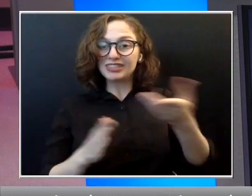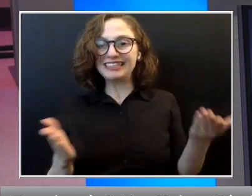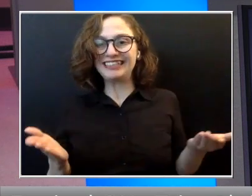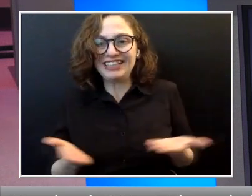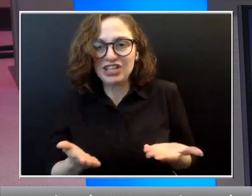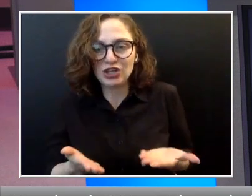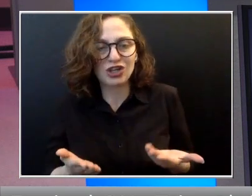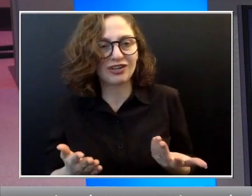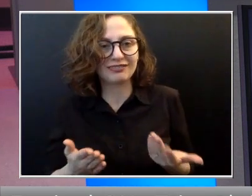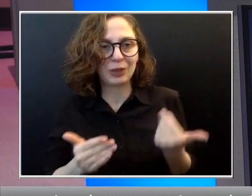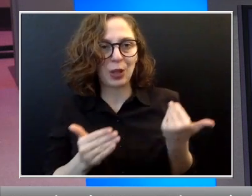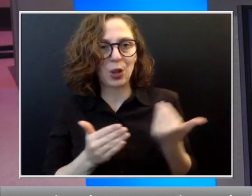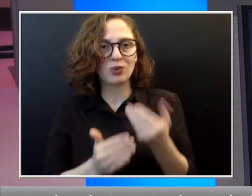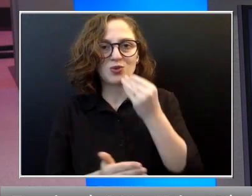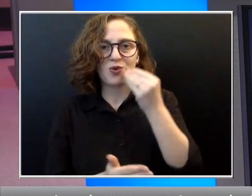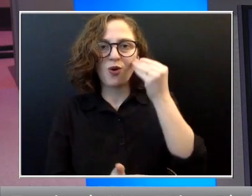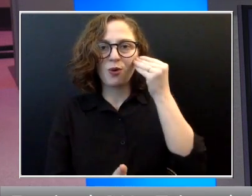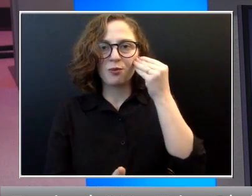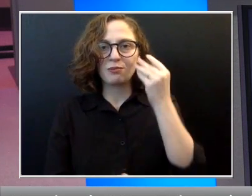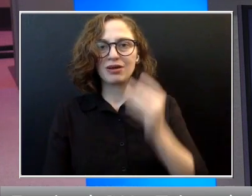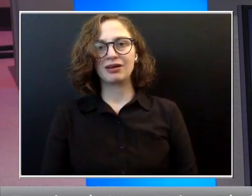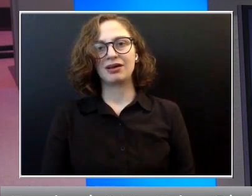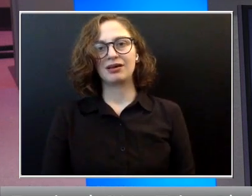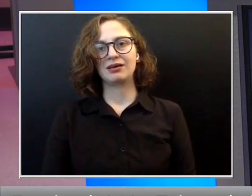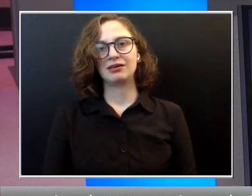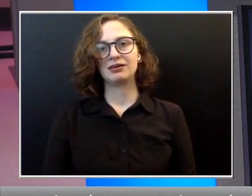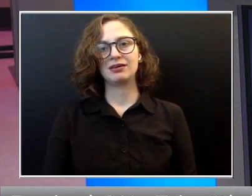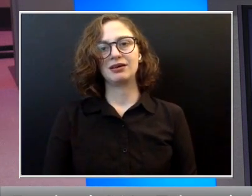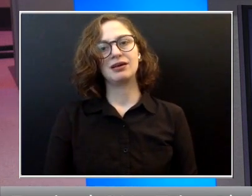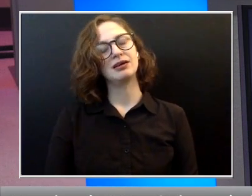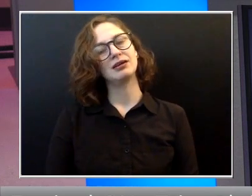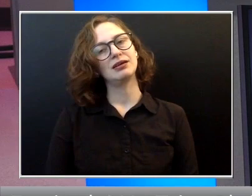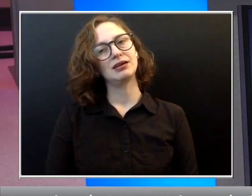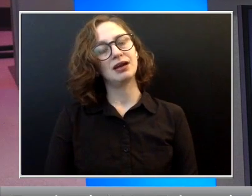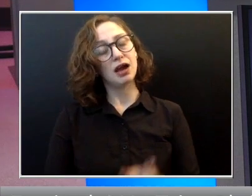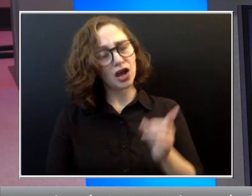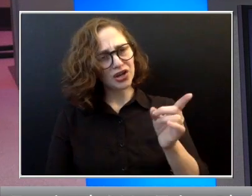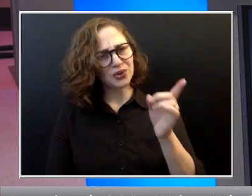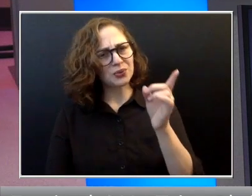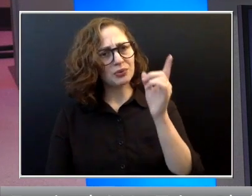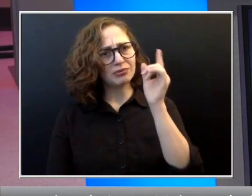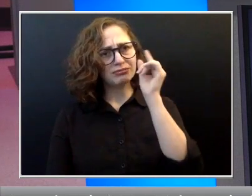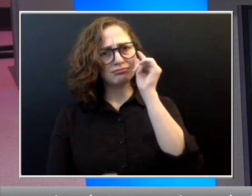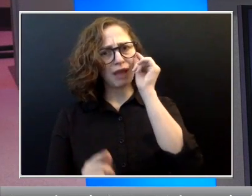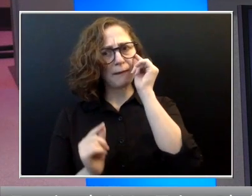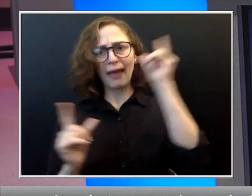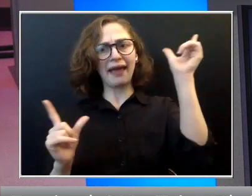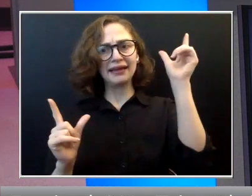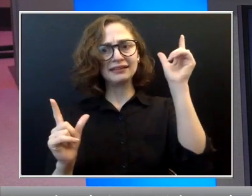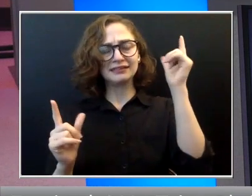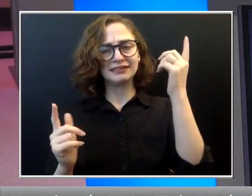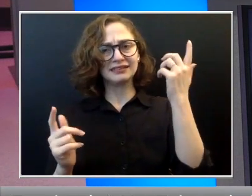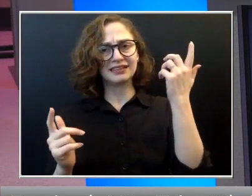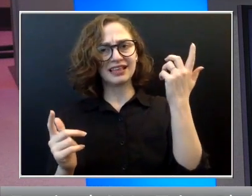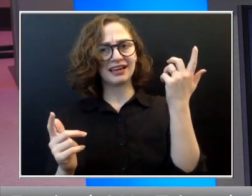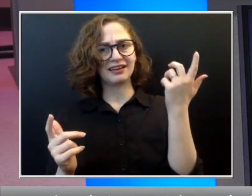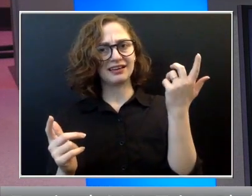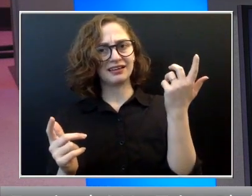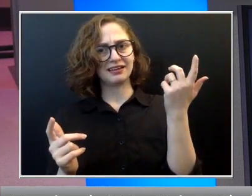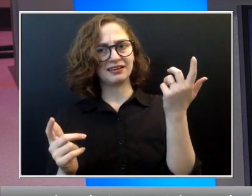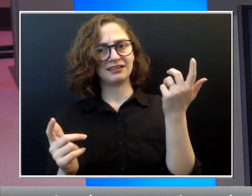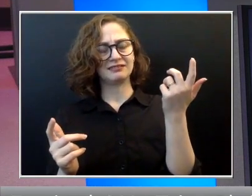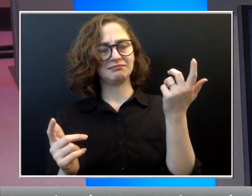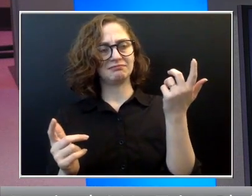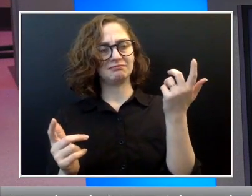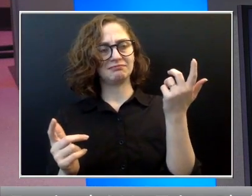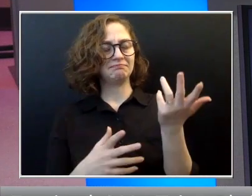Yep. Are you amazed that it wasn't more readily known that